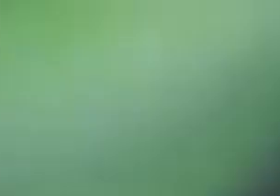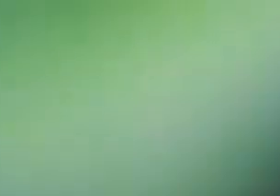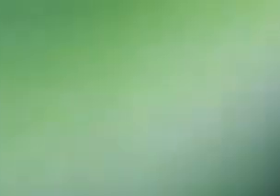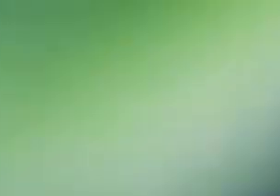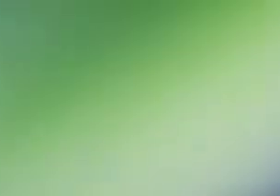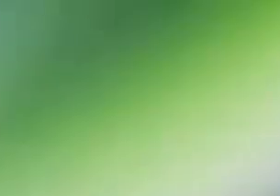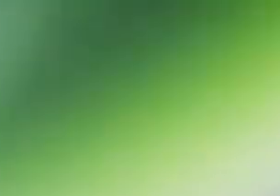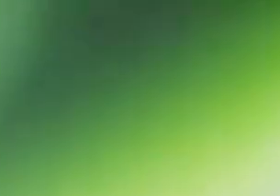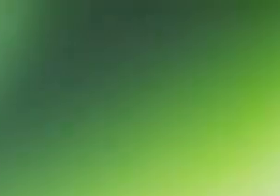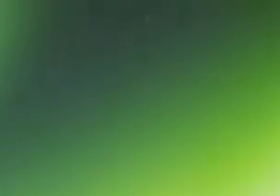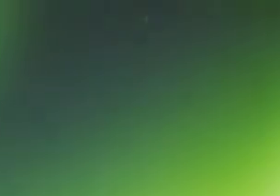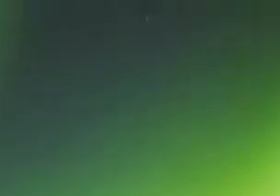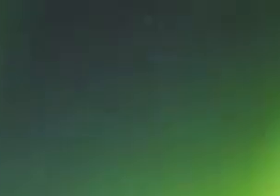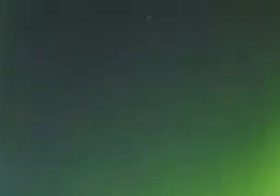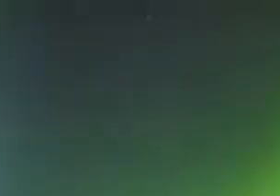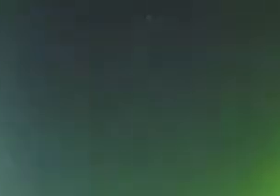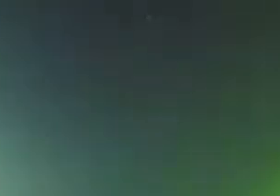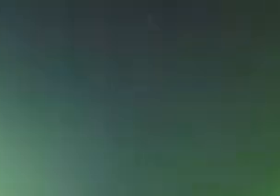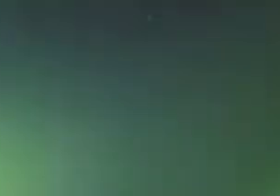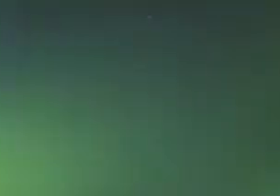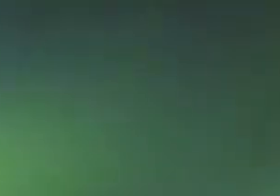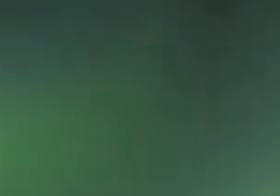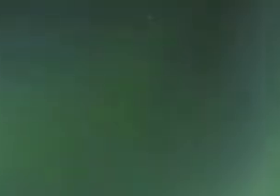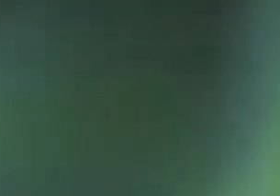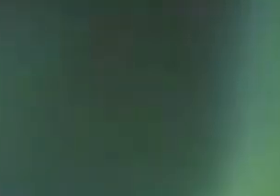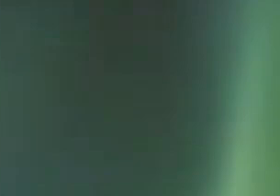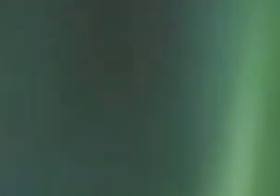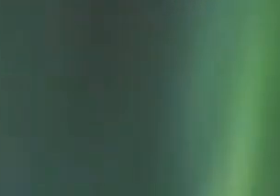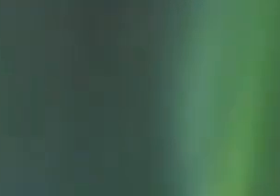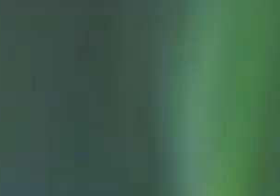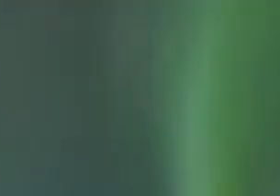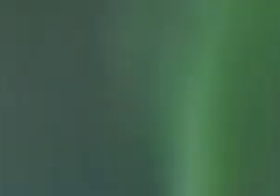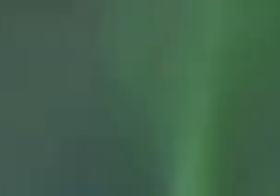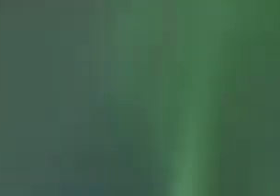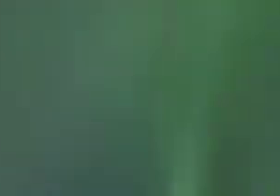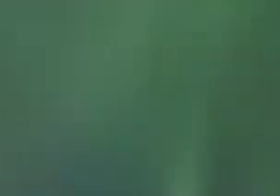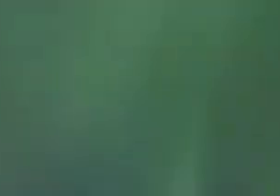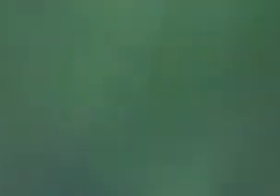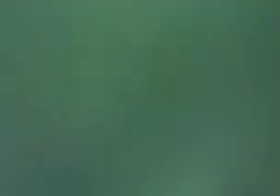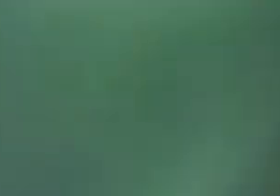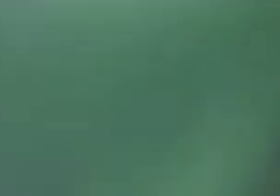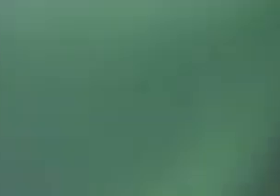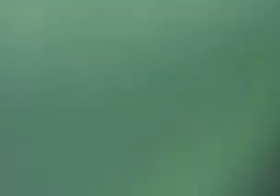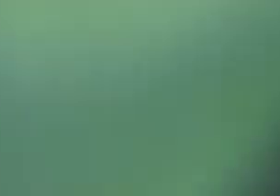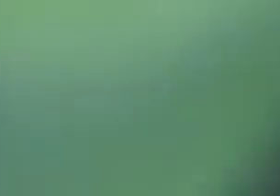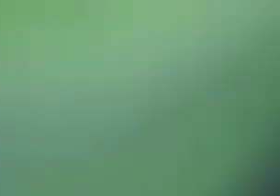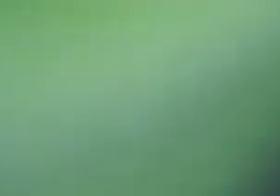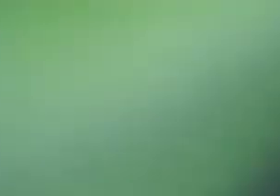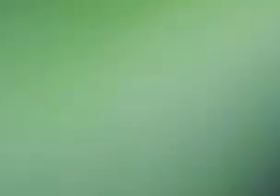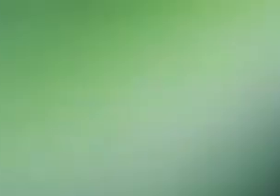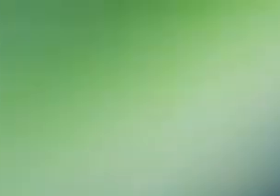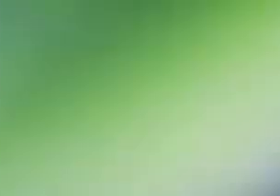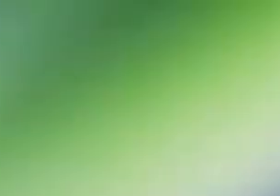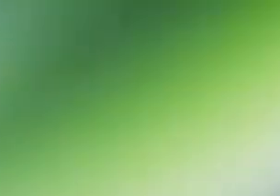So at this point, I'm going to let families ask some more questions via the chat. And what I'm going to do is I'm